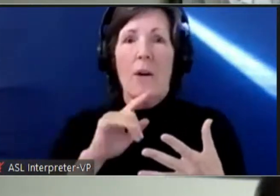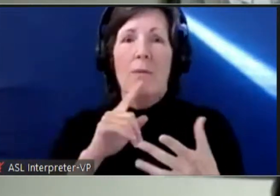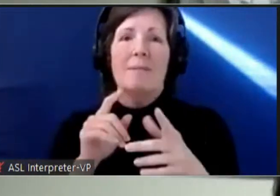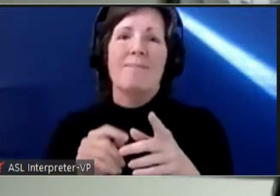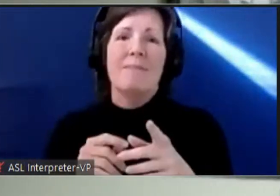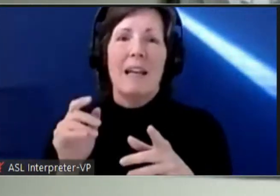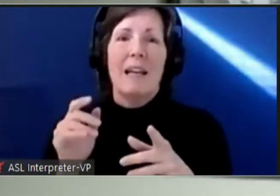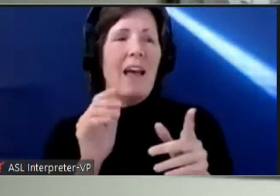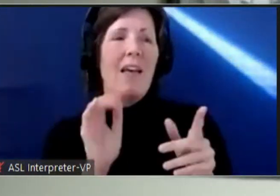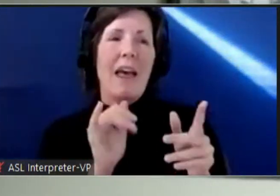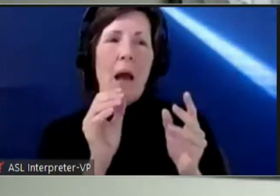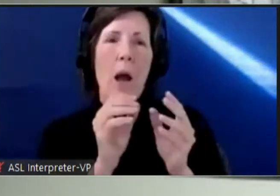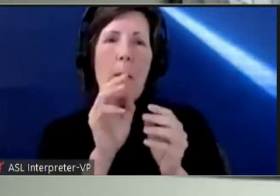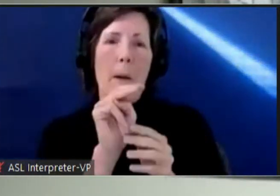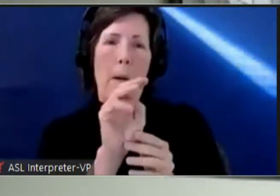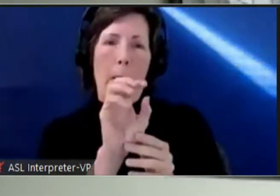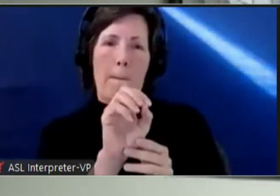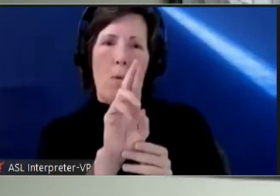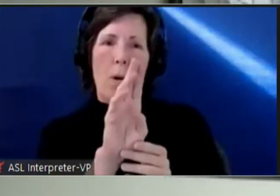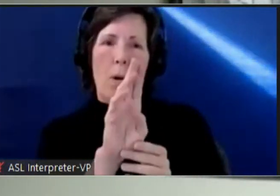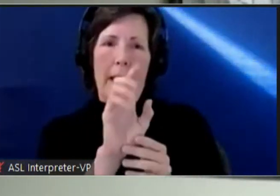It would be morbid obesity.